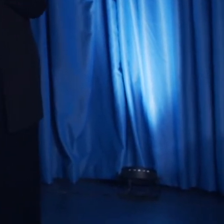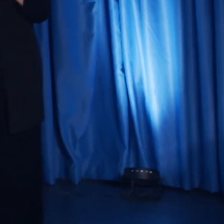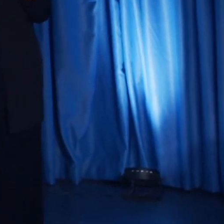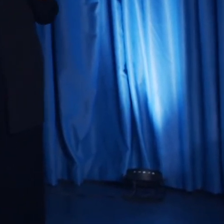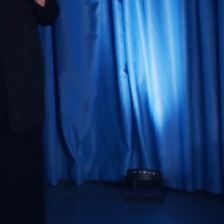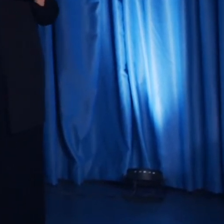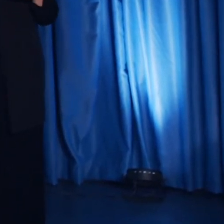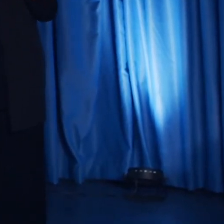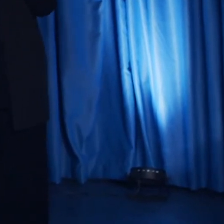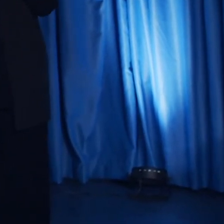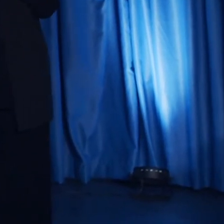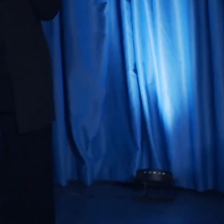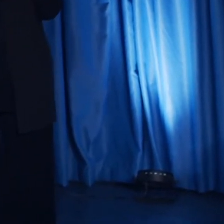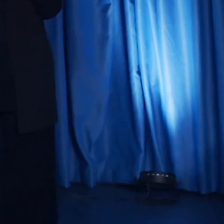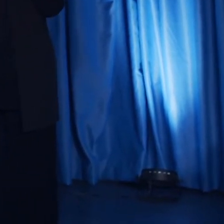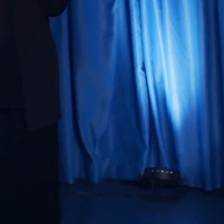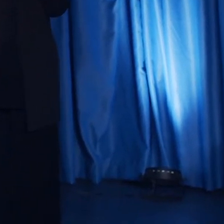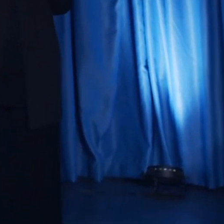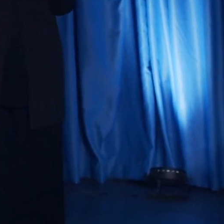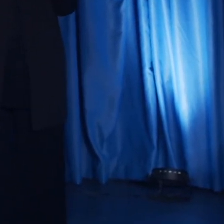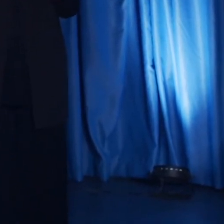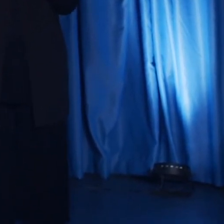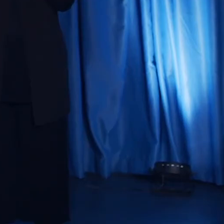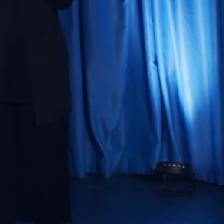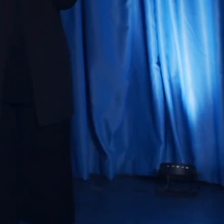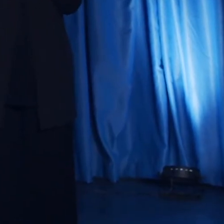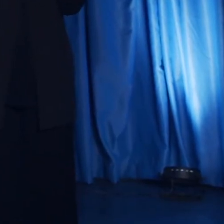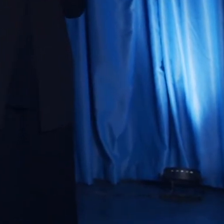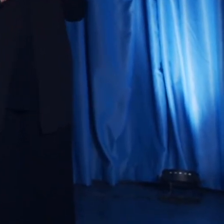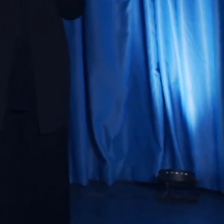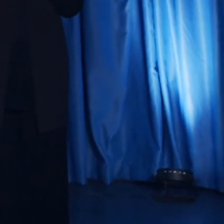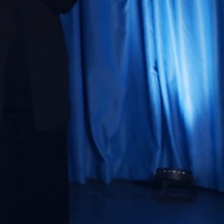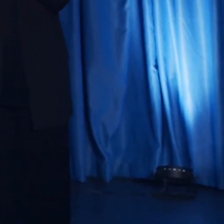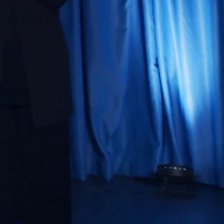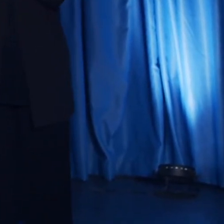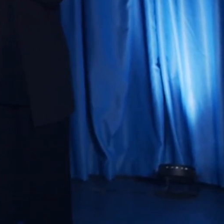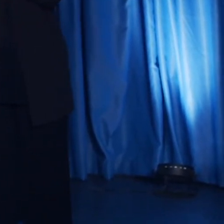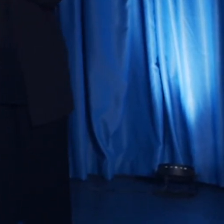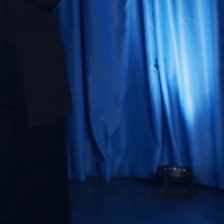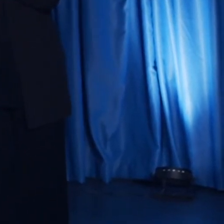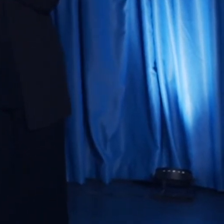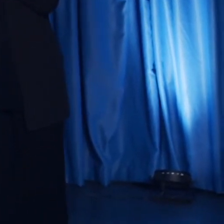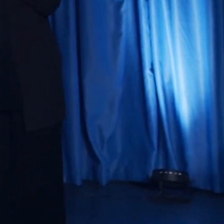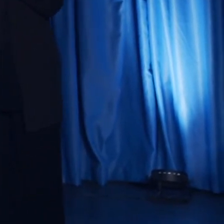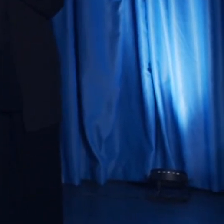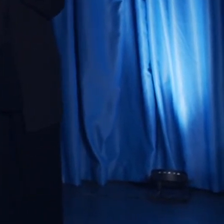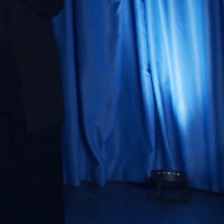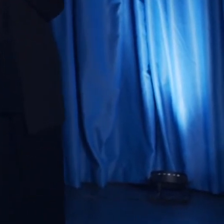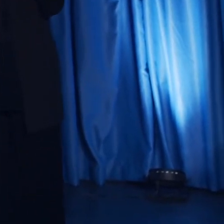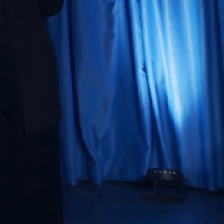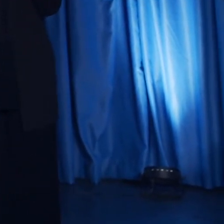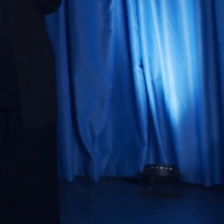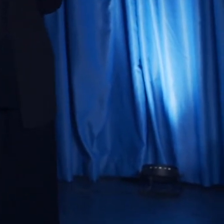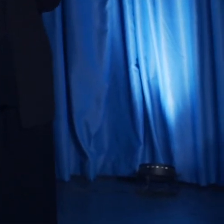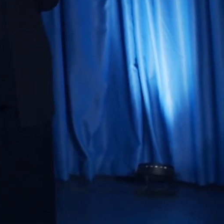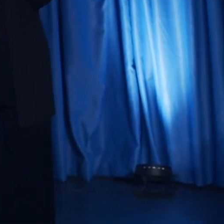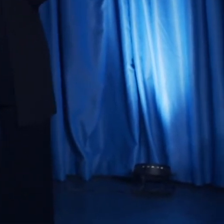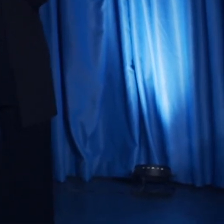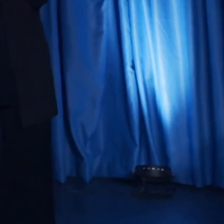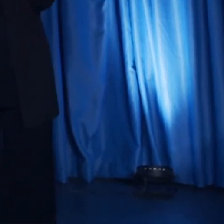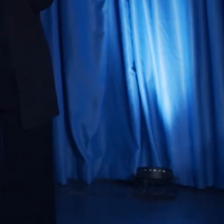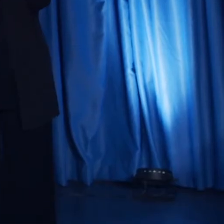of individual artists, venues, cultural organizations, and creative businesses. Thank you to everyone who has donated